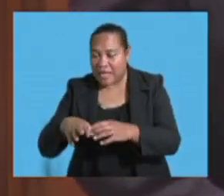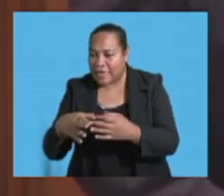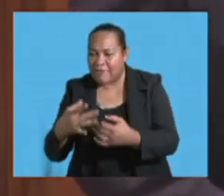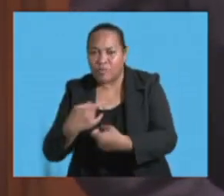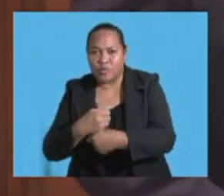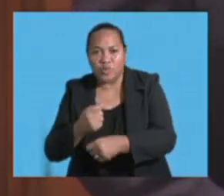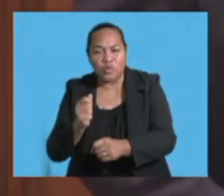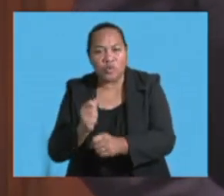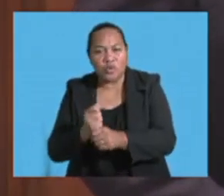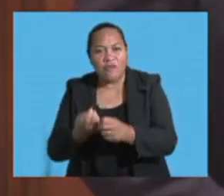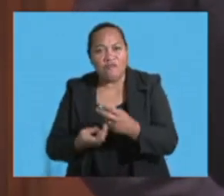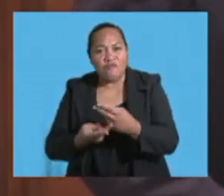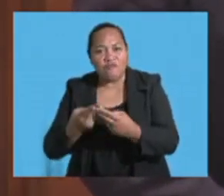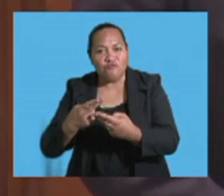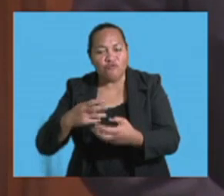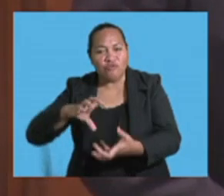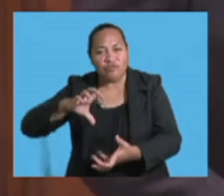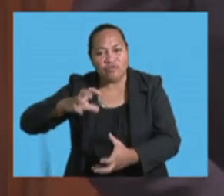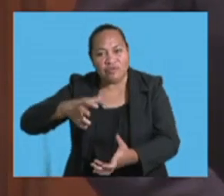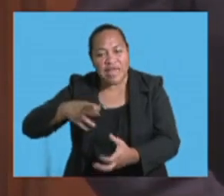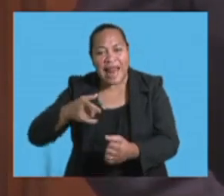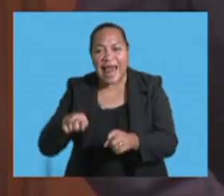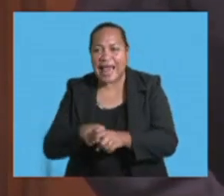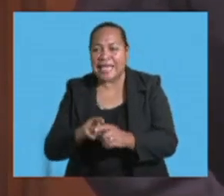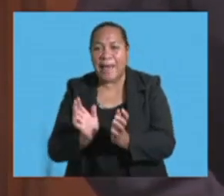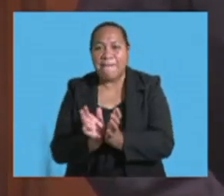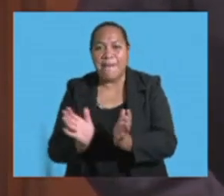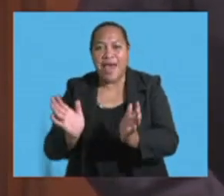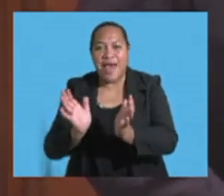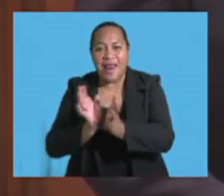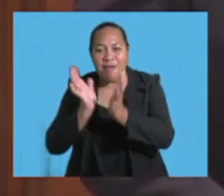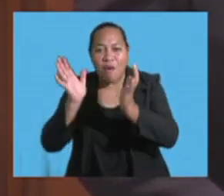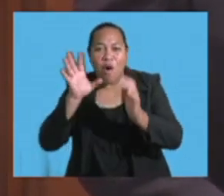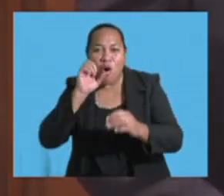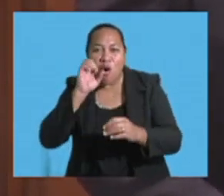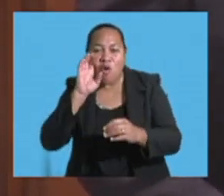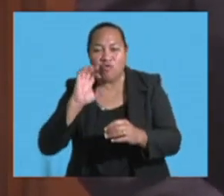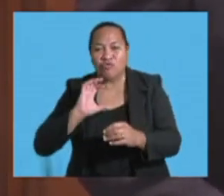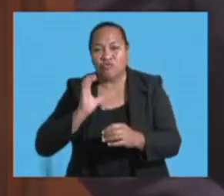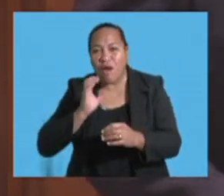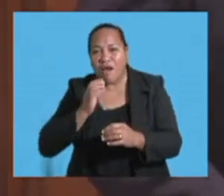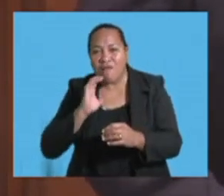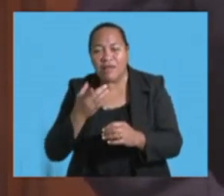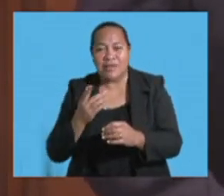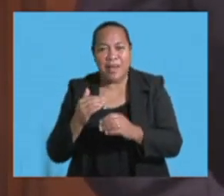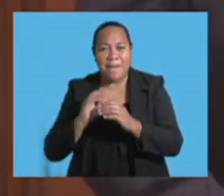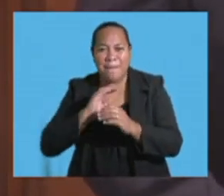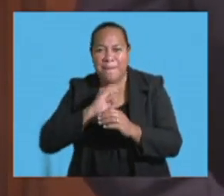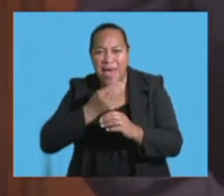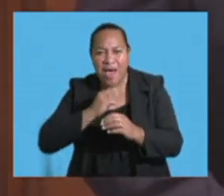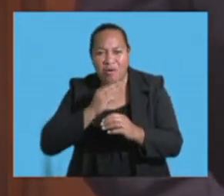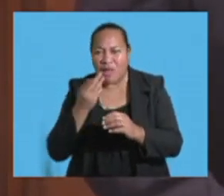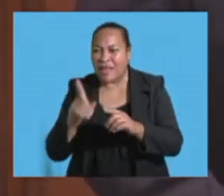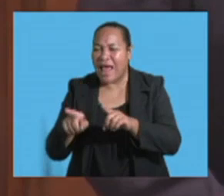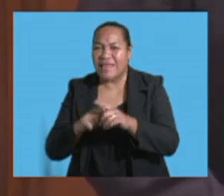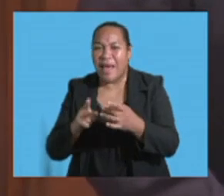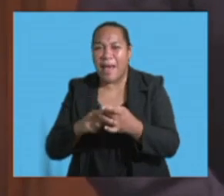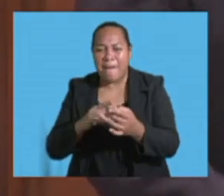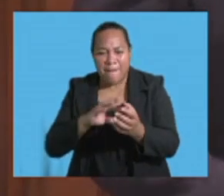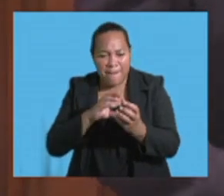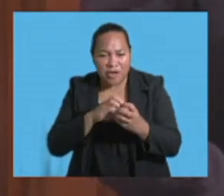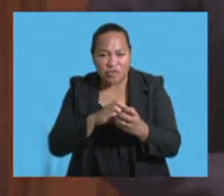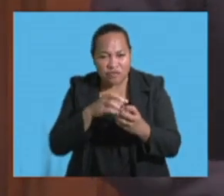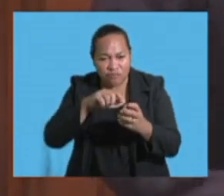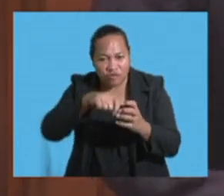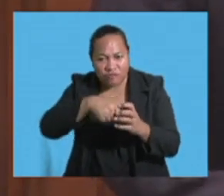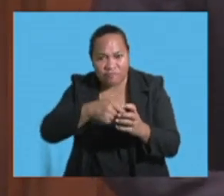juices, concentrate like pineapple, orange, guava, mango, passion fruit, and other citrus fruit juices.